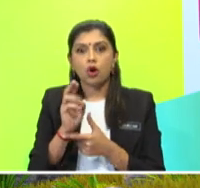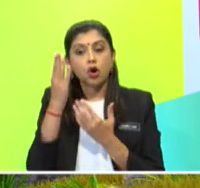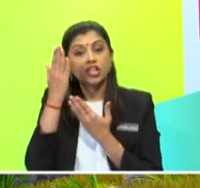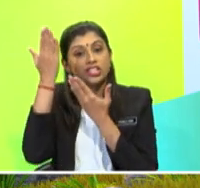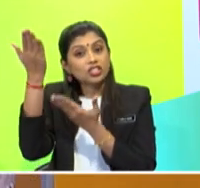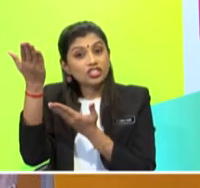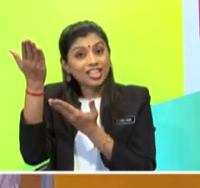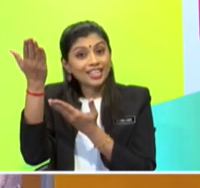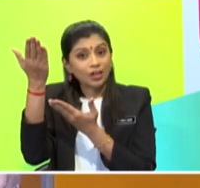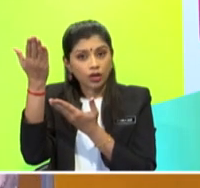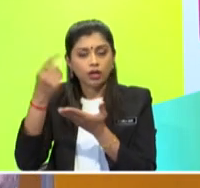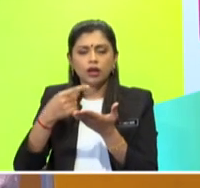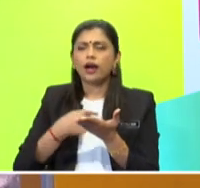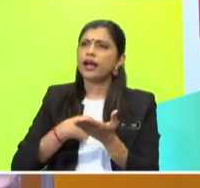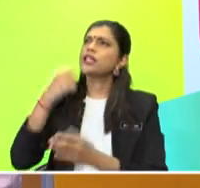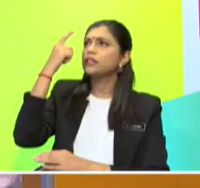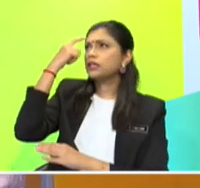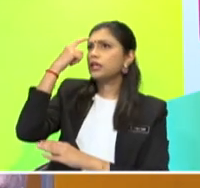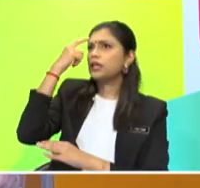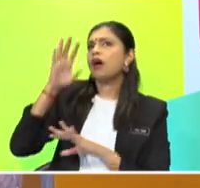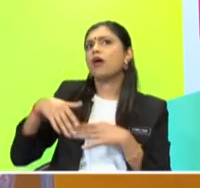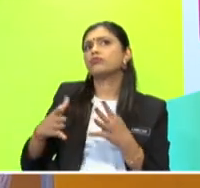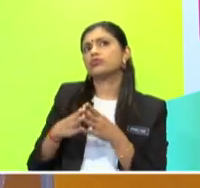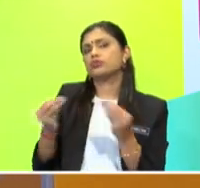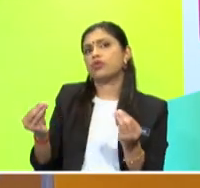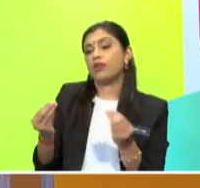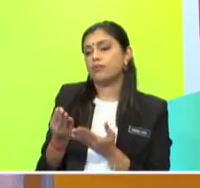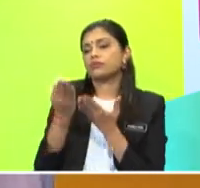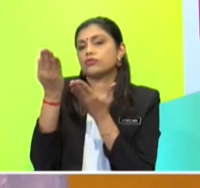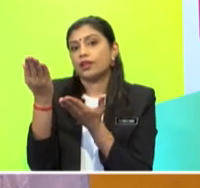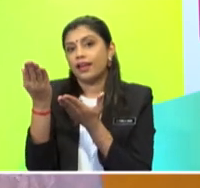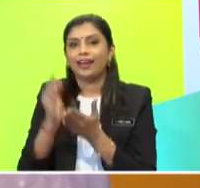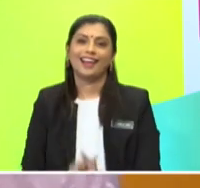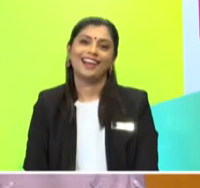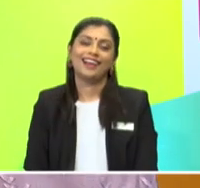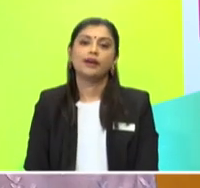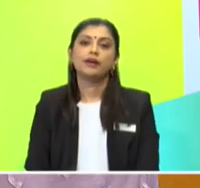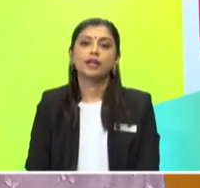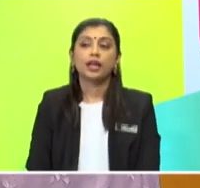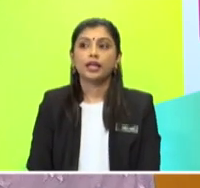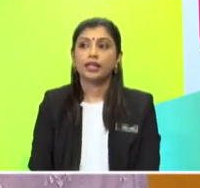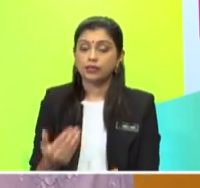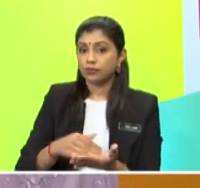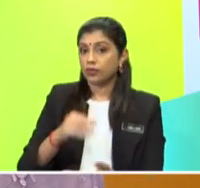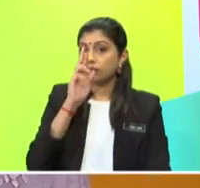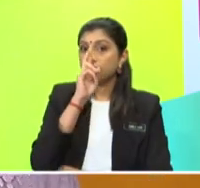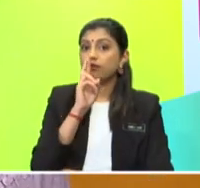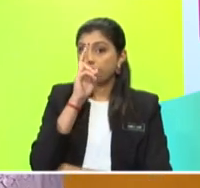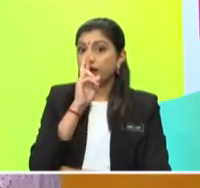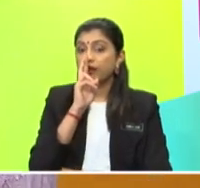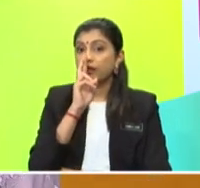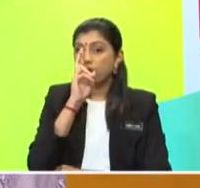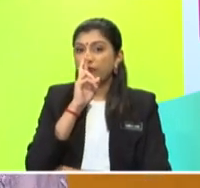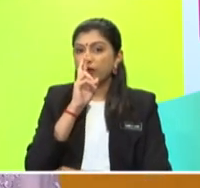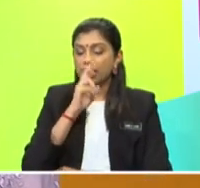ideas, suggestions to overcome the problems mentioned by black. Now, the next color will be red, that is, feeling and